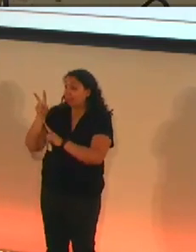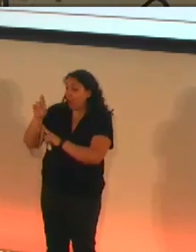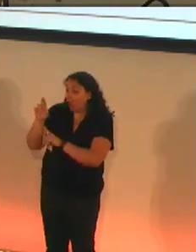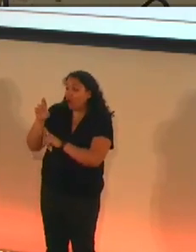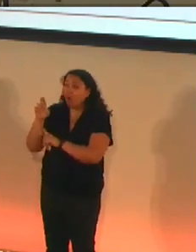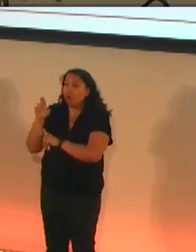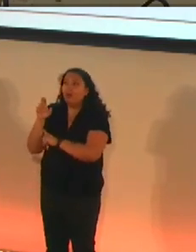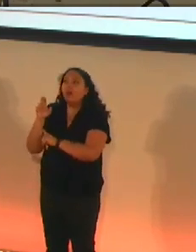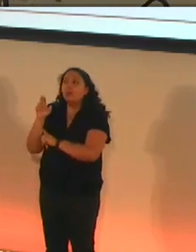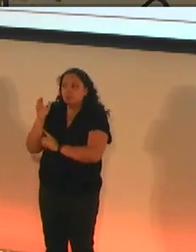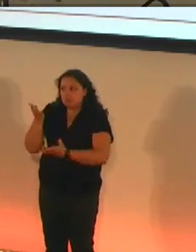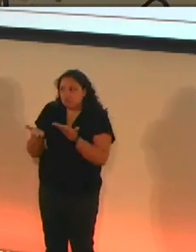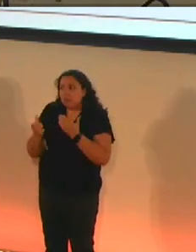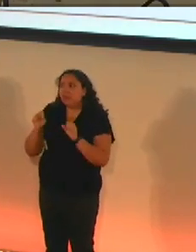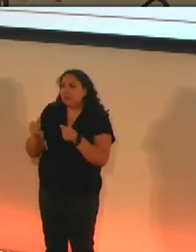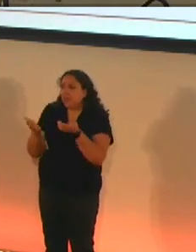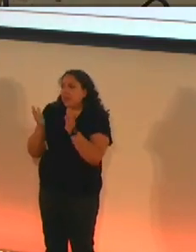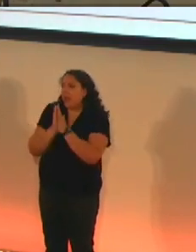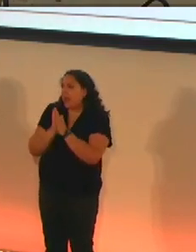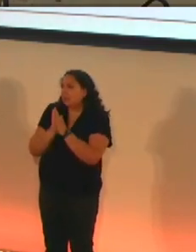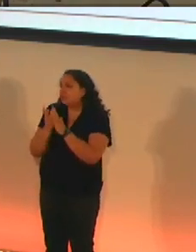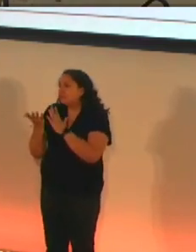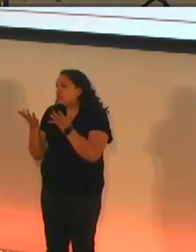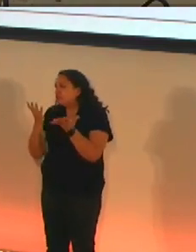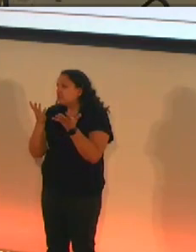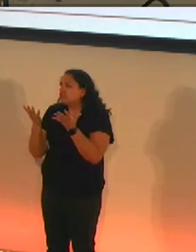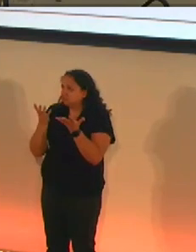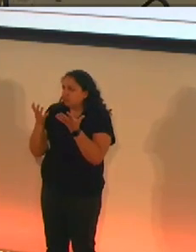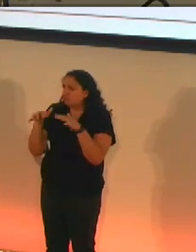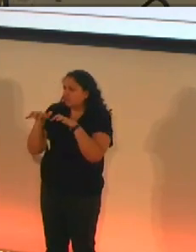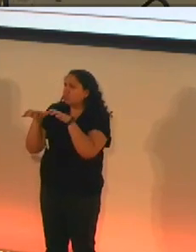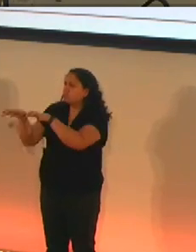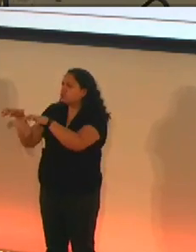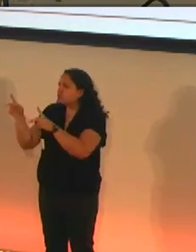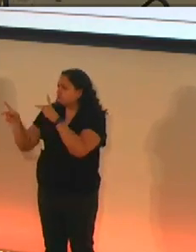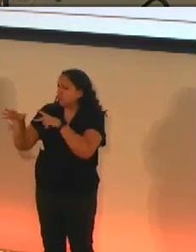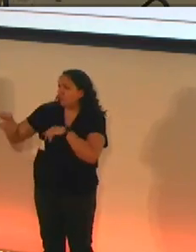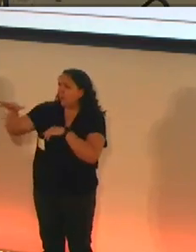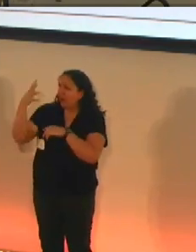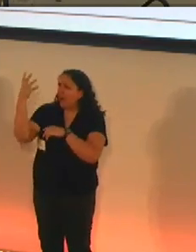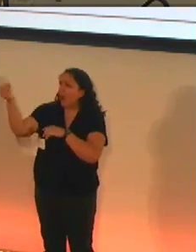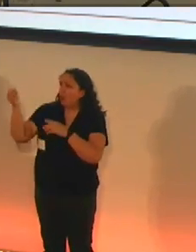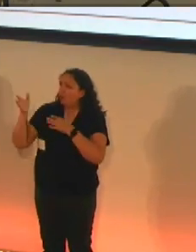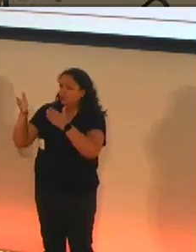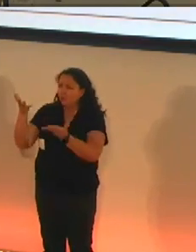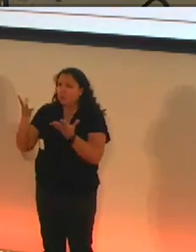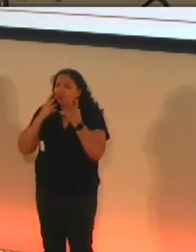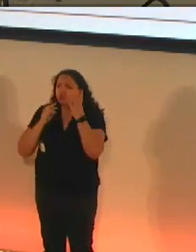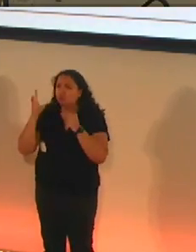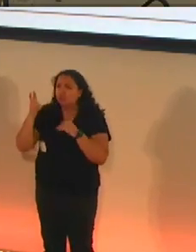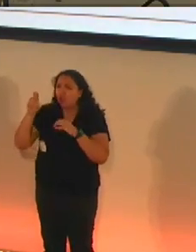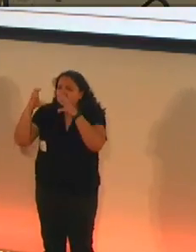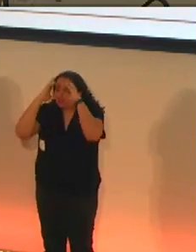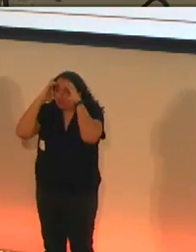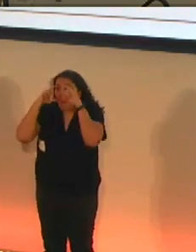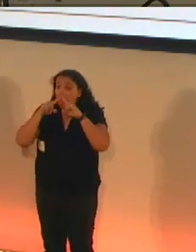something that we could probably ask to a decent number of people on the street who've experienced virtual reality. But for our